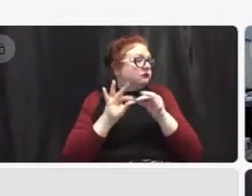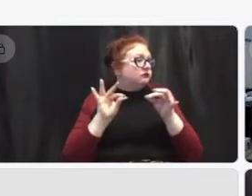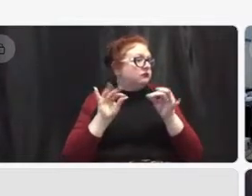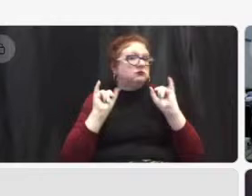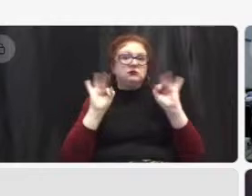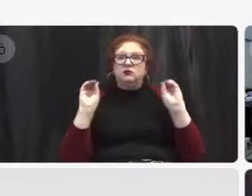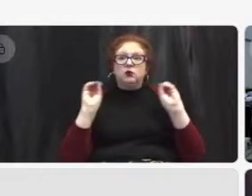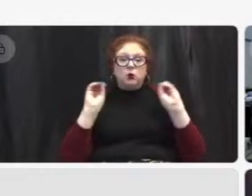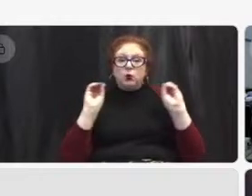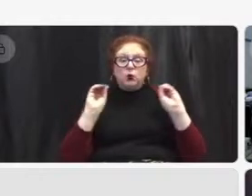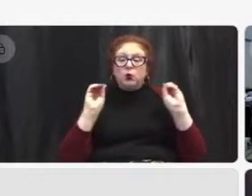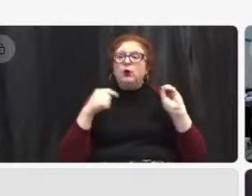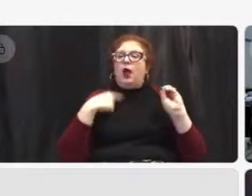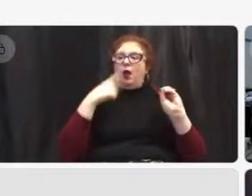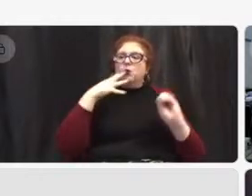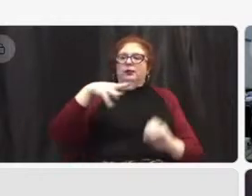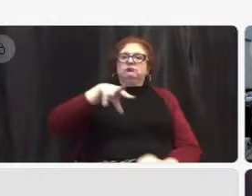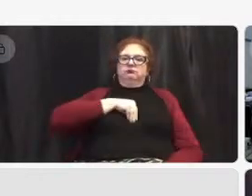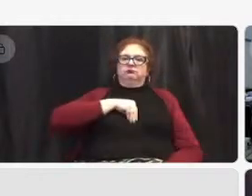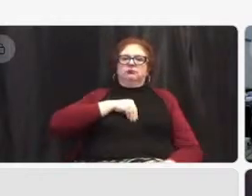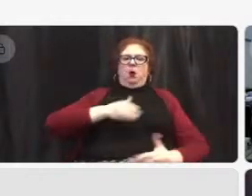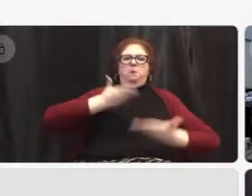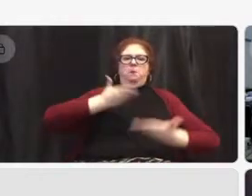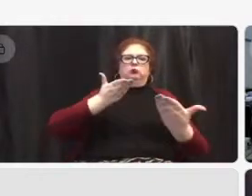motion from this.